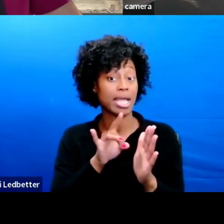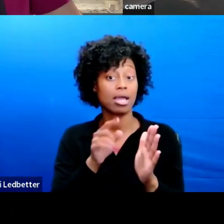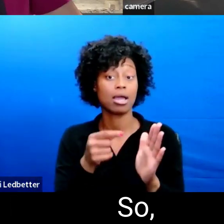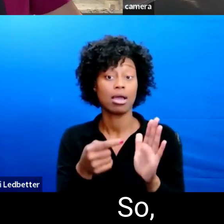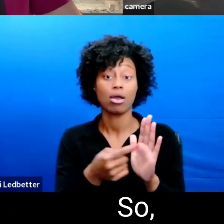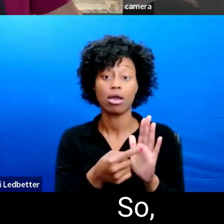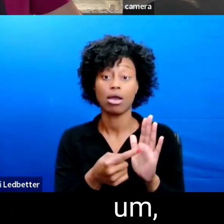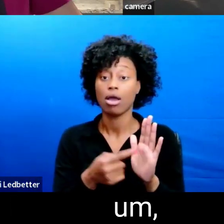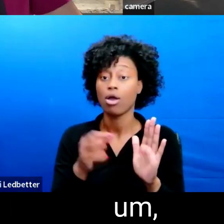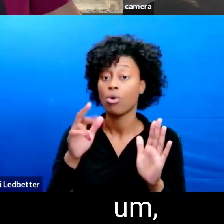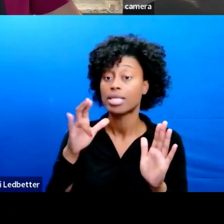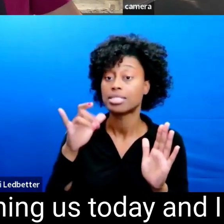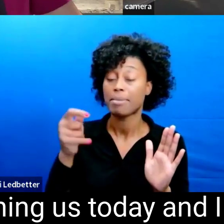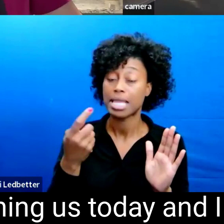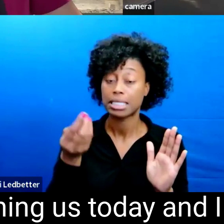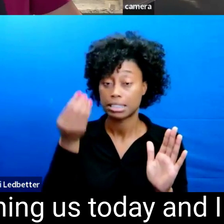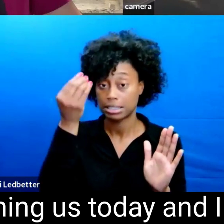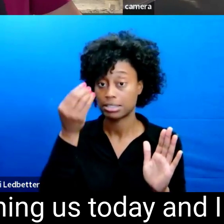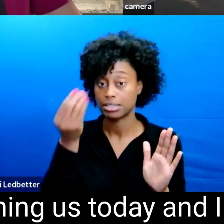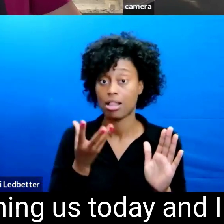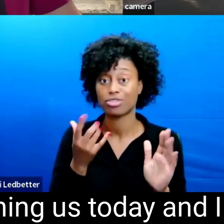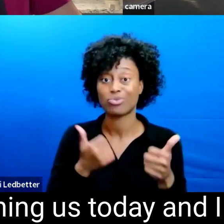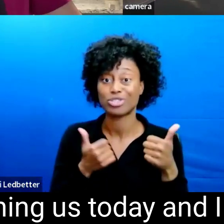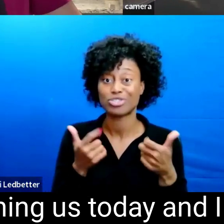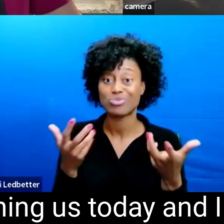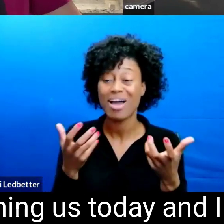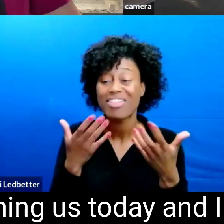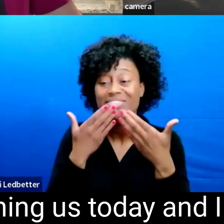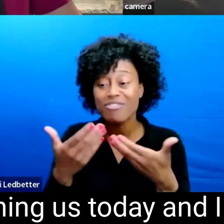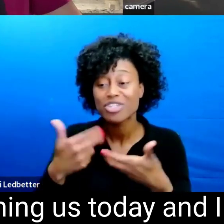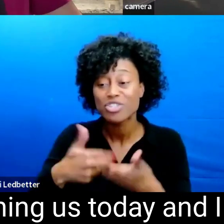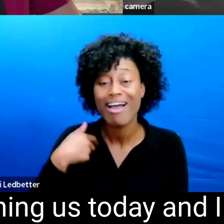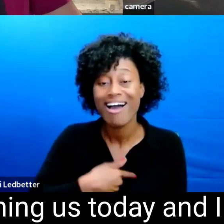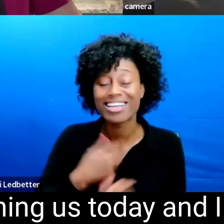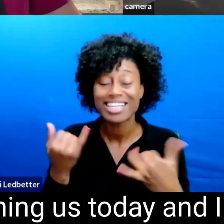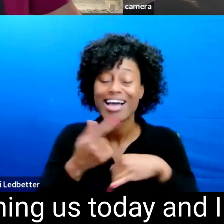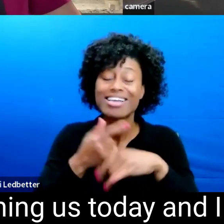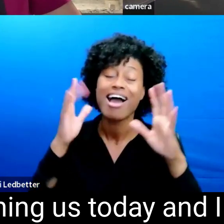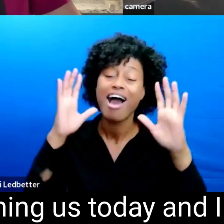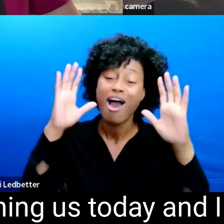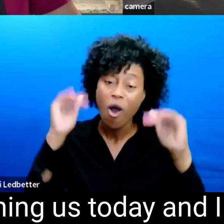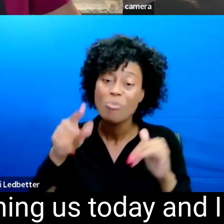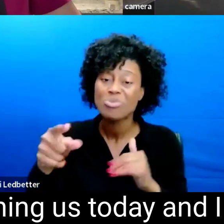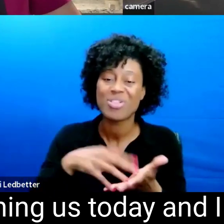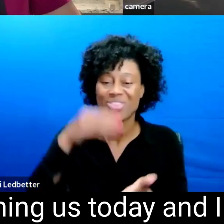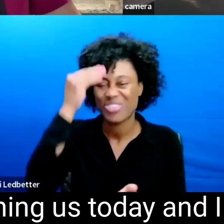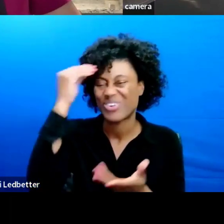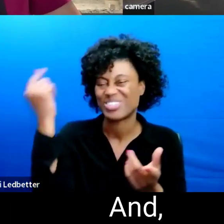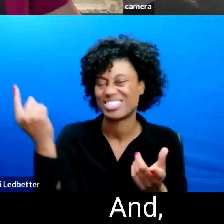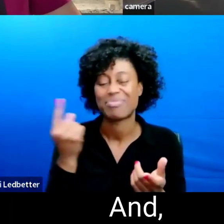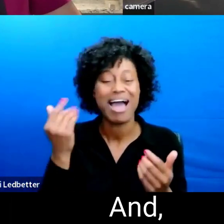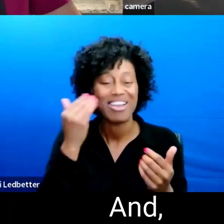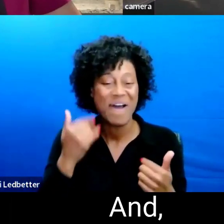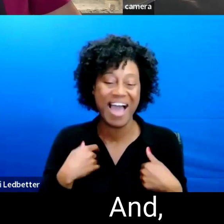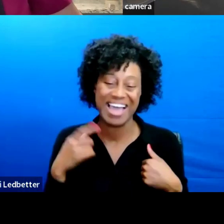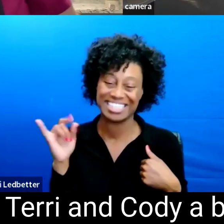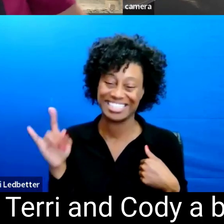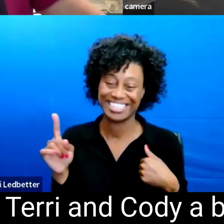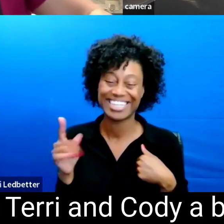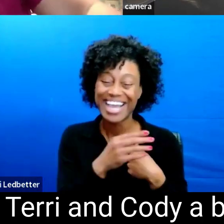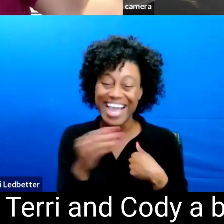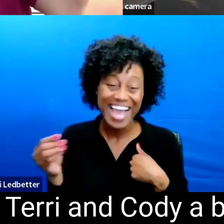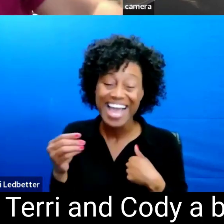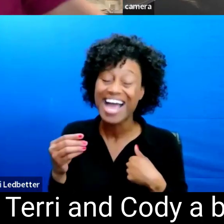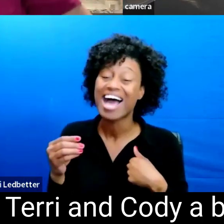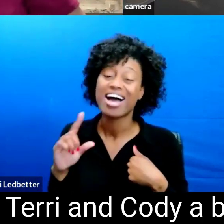you. So thanks for joining us today. And I hope you learned something. I know I did. And I